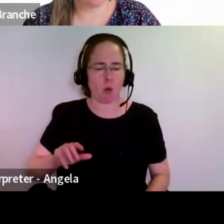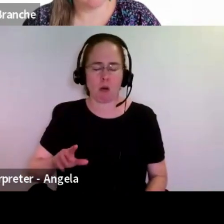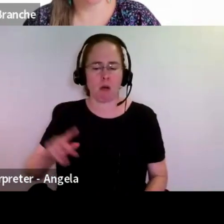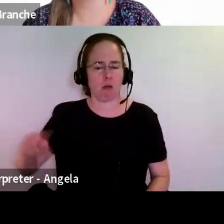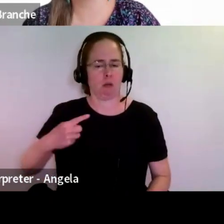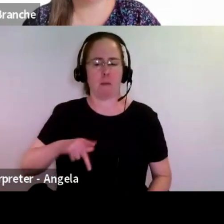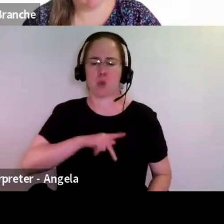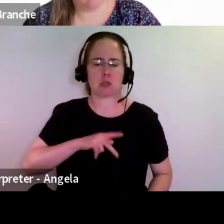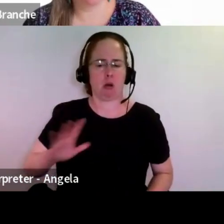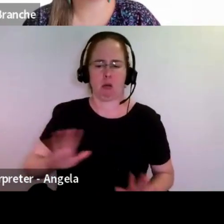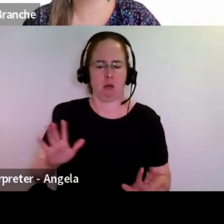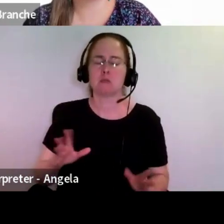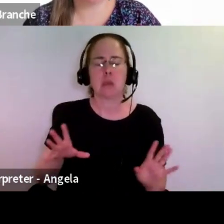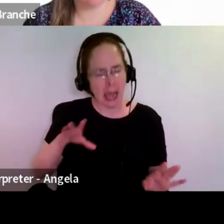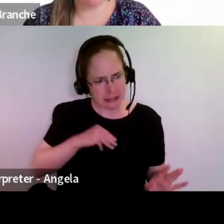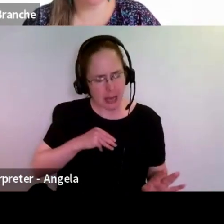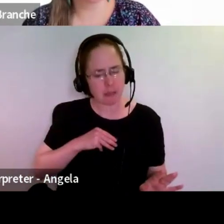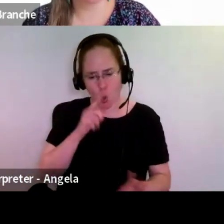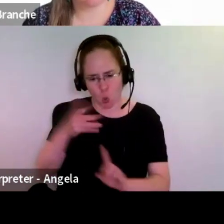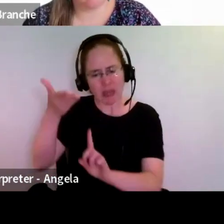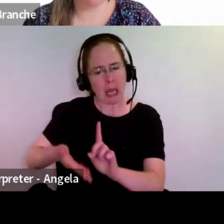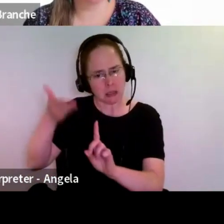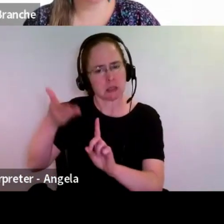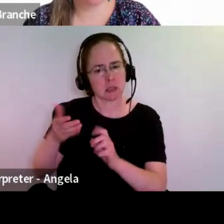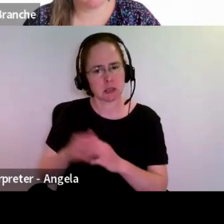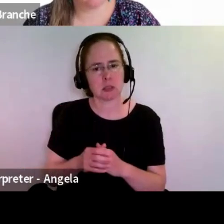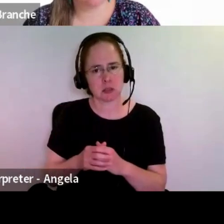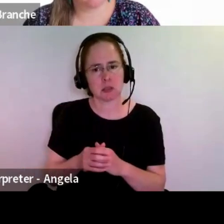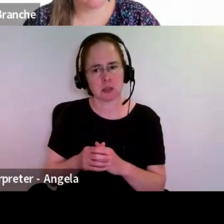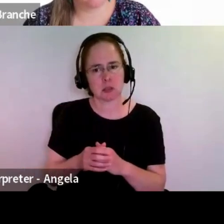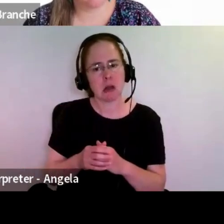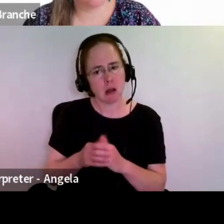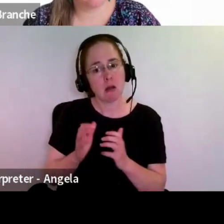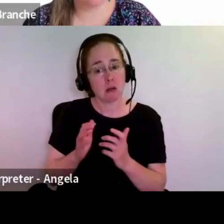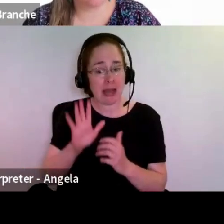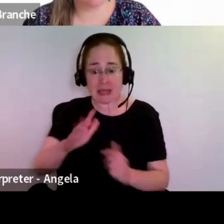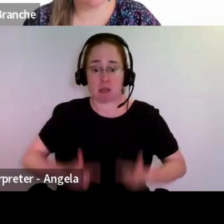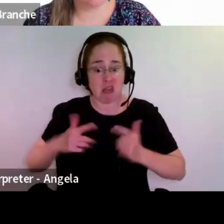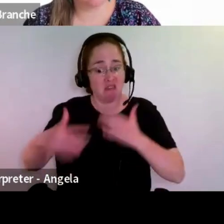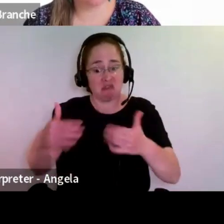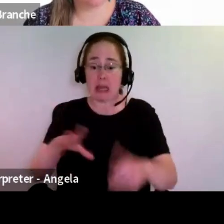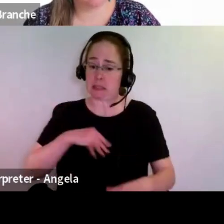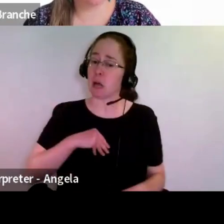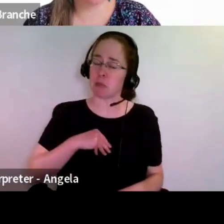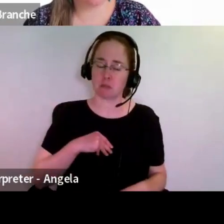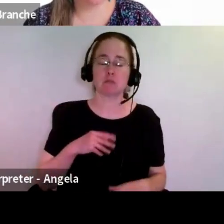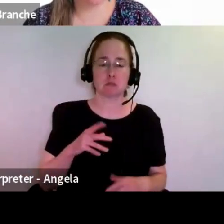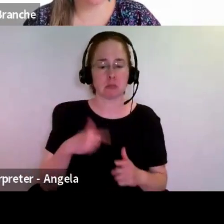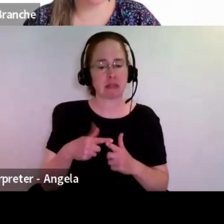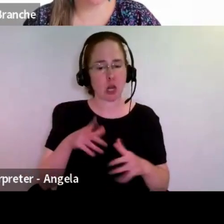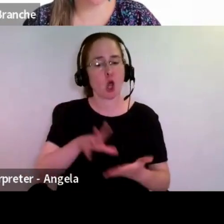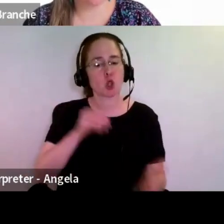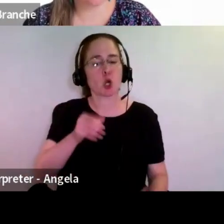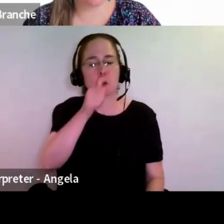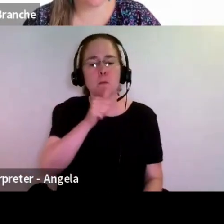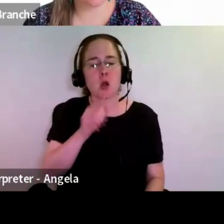to accept that it's who he is and it's how he's going to live life, you know. So you just accept it, and then you learn your own coping